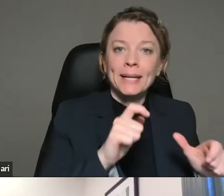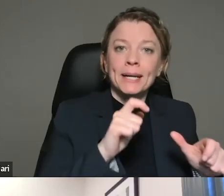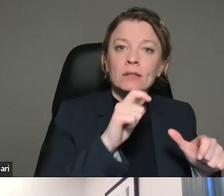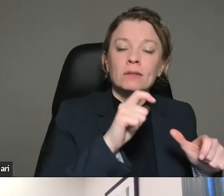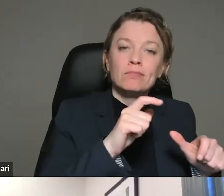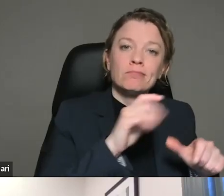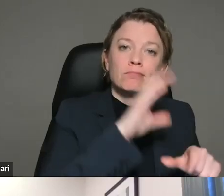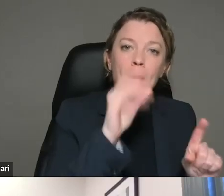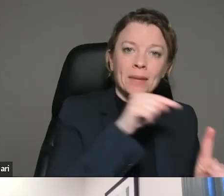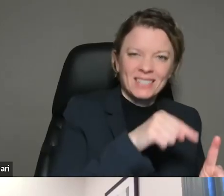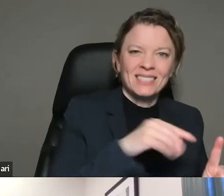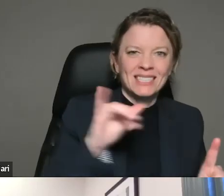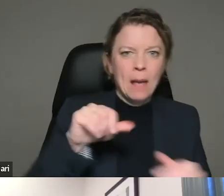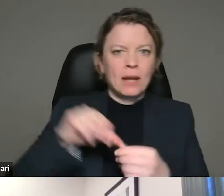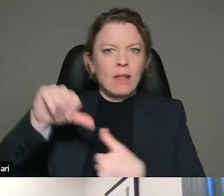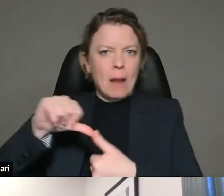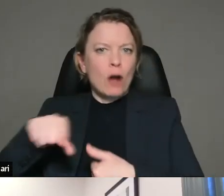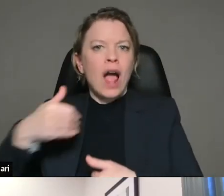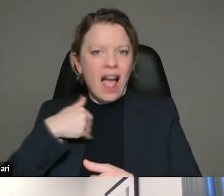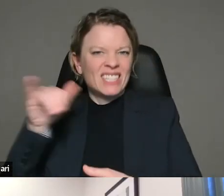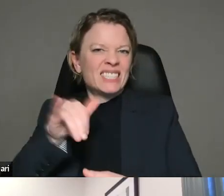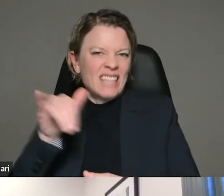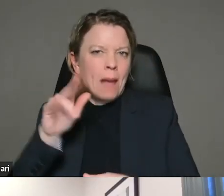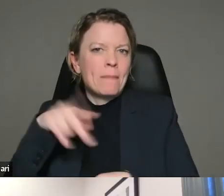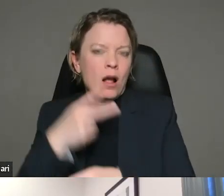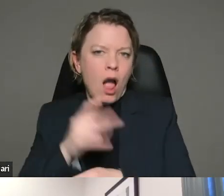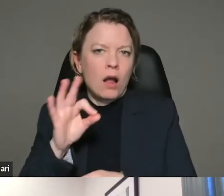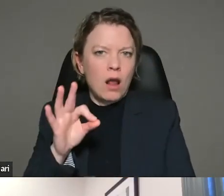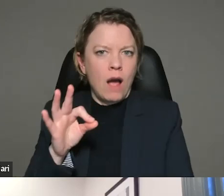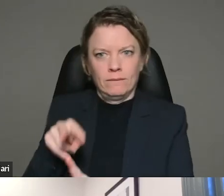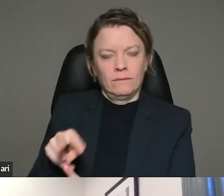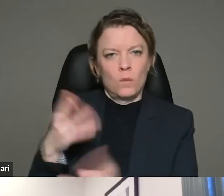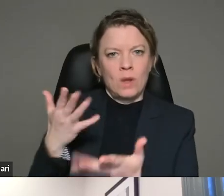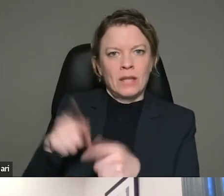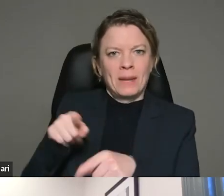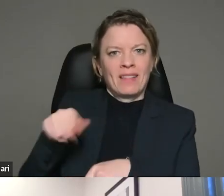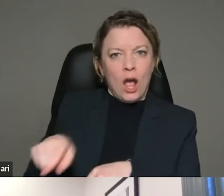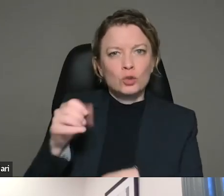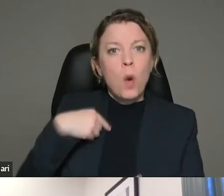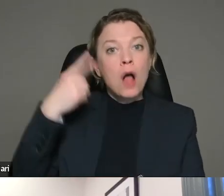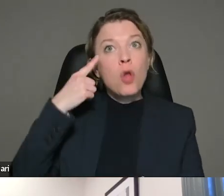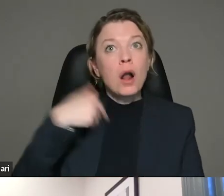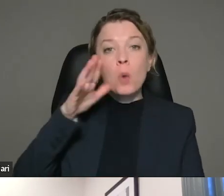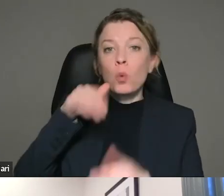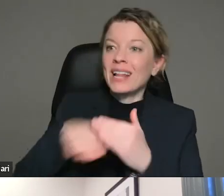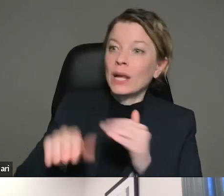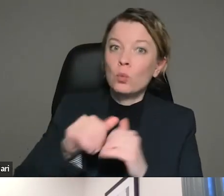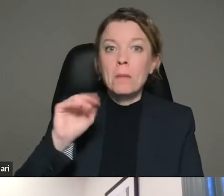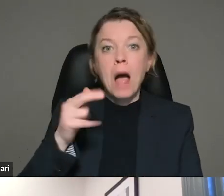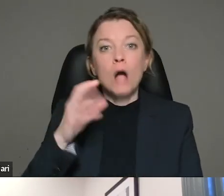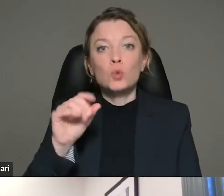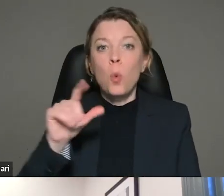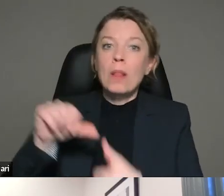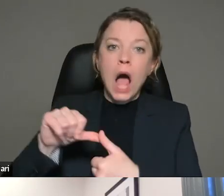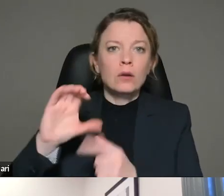industries, Latin America has a similar dynamic. And I went in thinking I'm going to get a very much a macho Latin culture, but I was pleasantly surprised